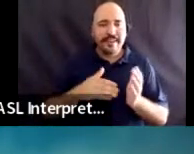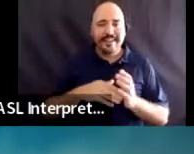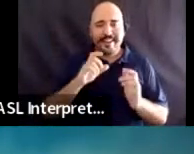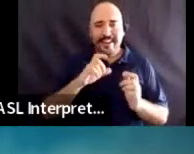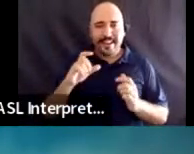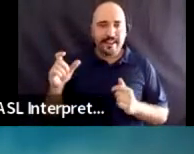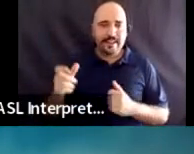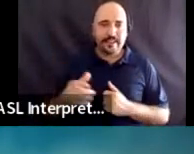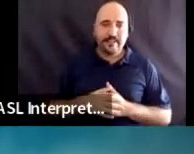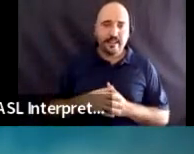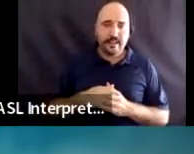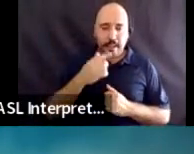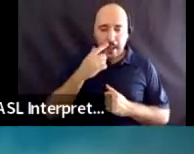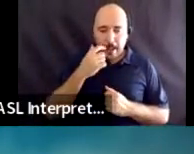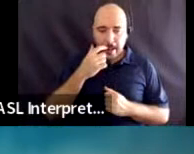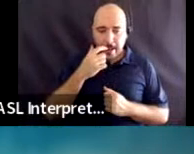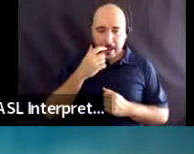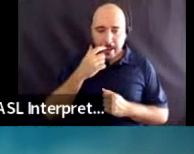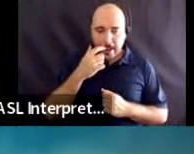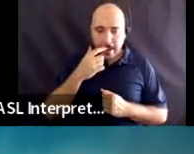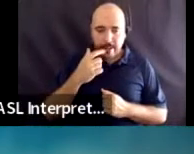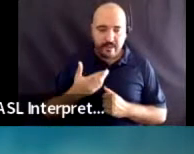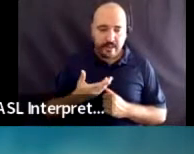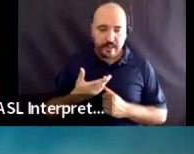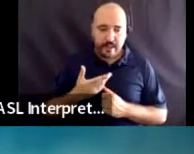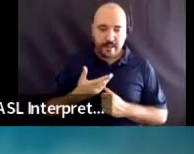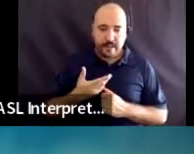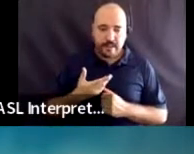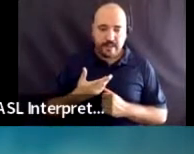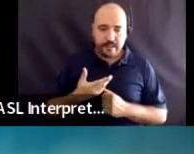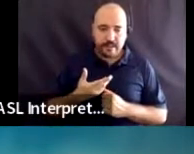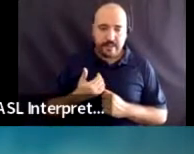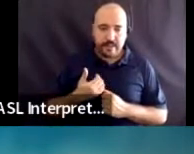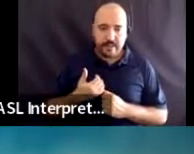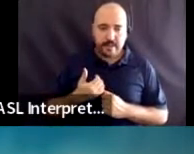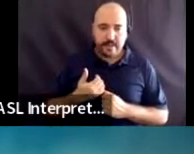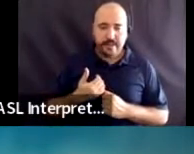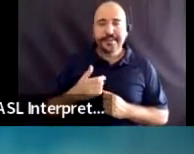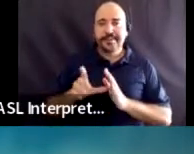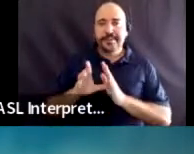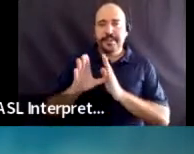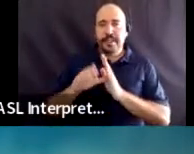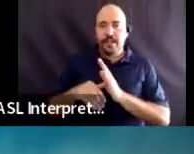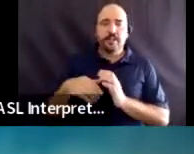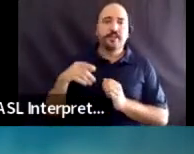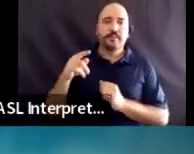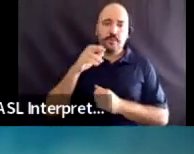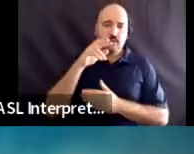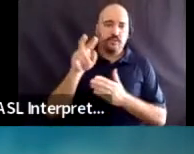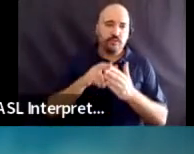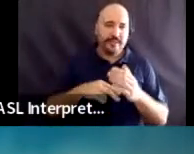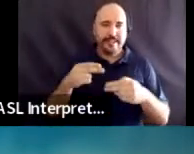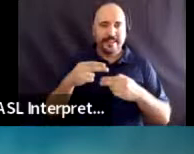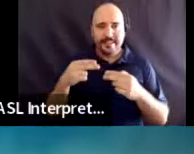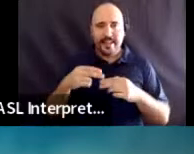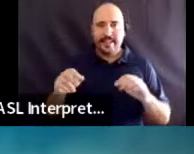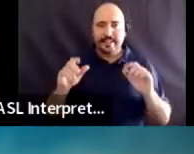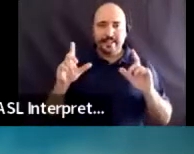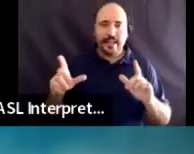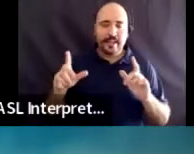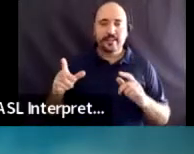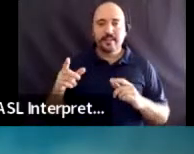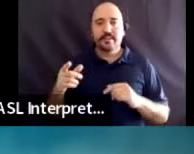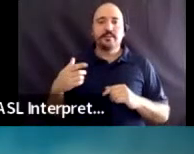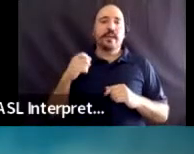then later on, Peter will just read the slide titles when I ask him to, as well as describe